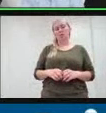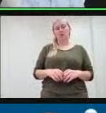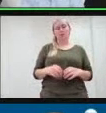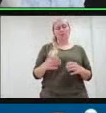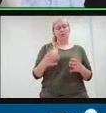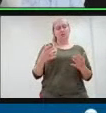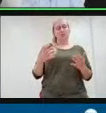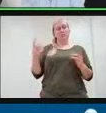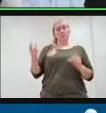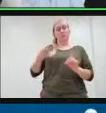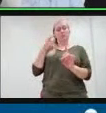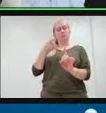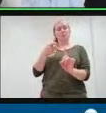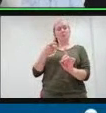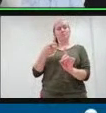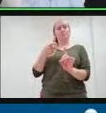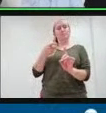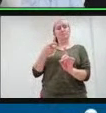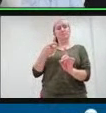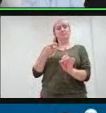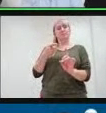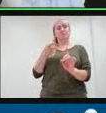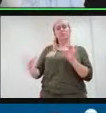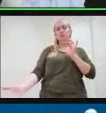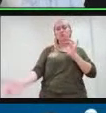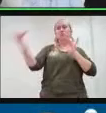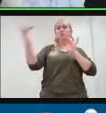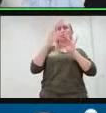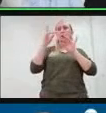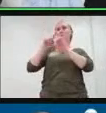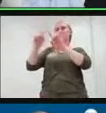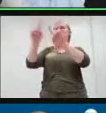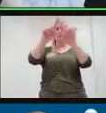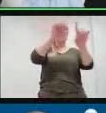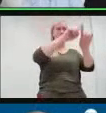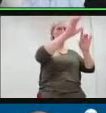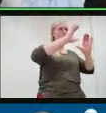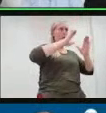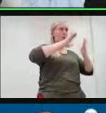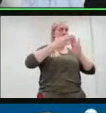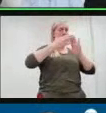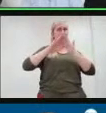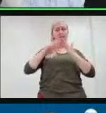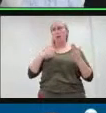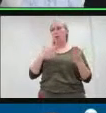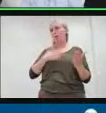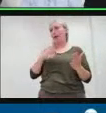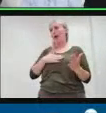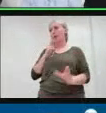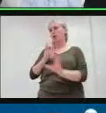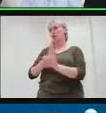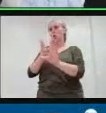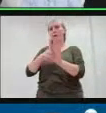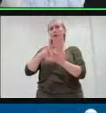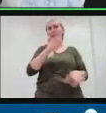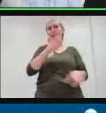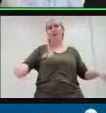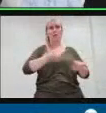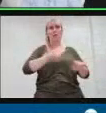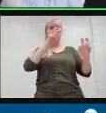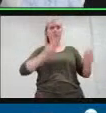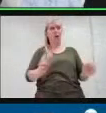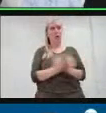it a point to reach out to different communities. I'll be happy to join any one of you to sit down with you